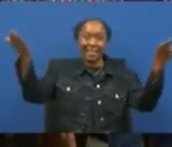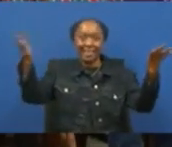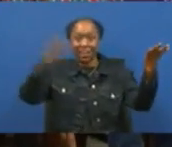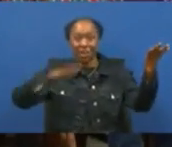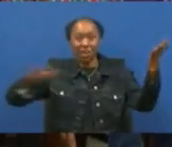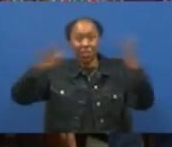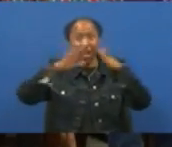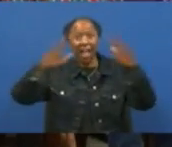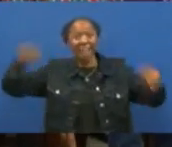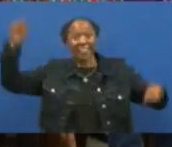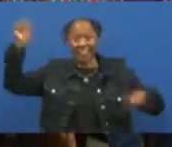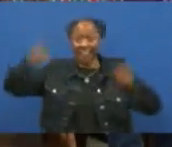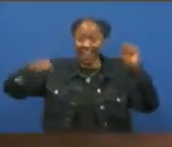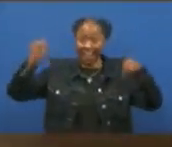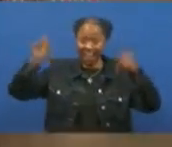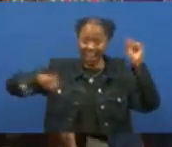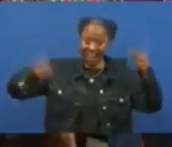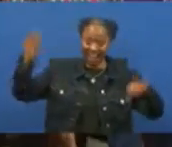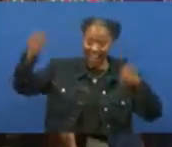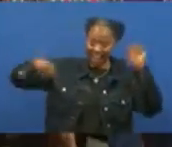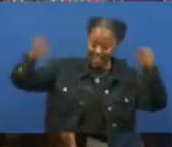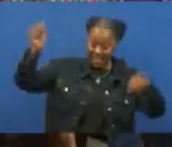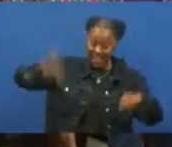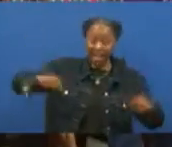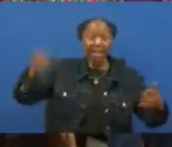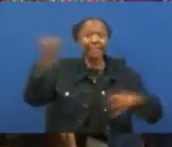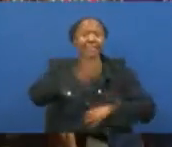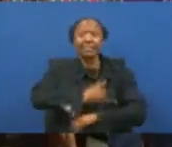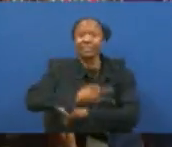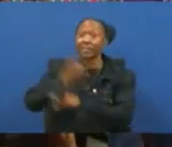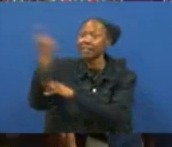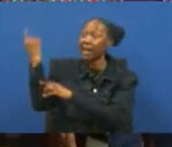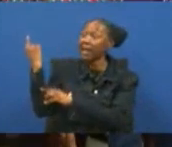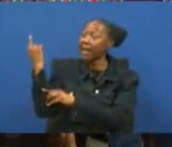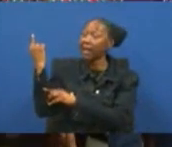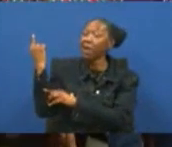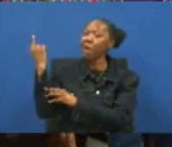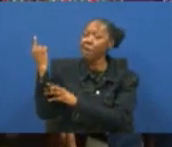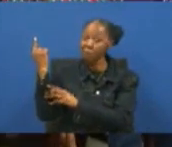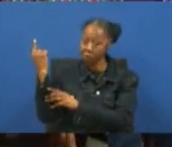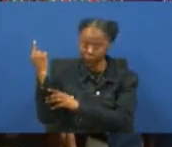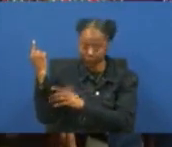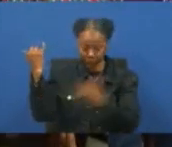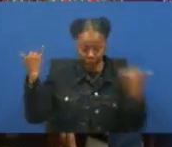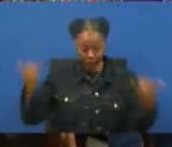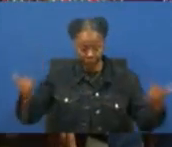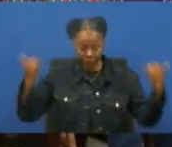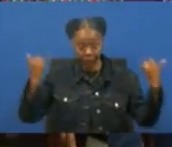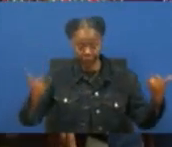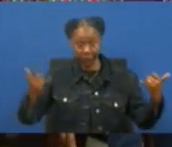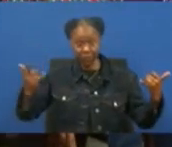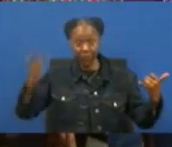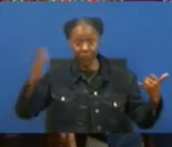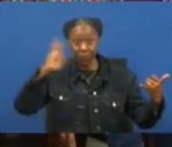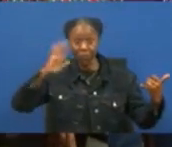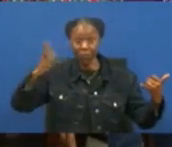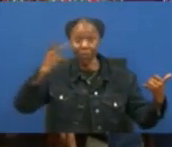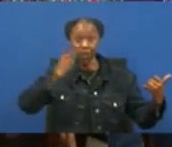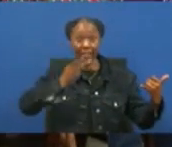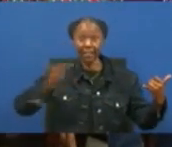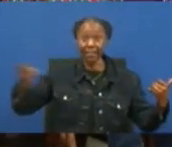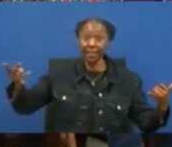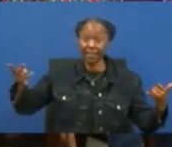Yes, yes, yes. And so today, ladies and gentlemen, you will have